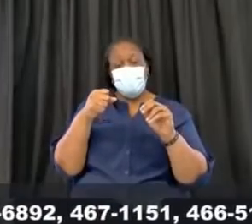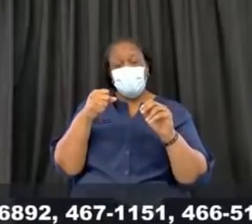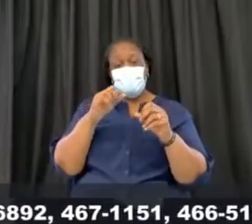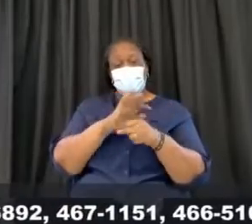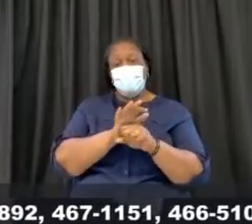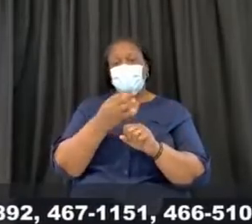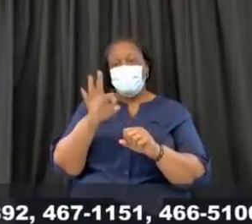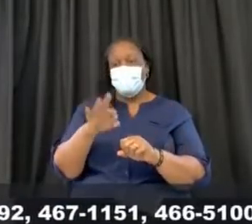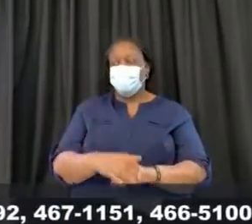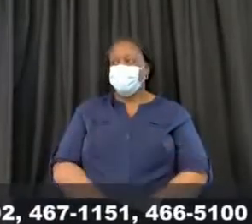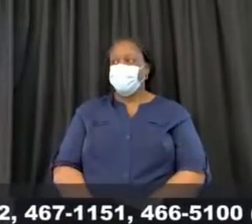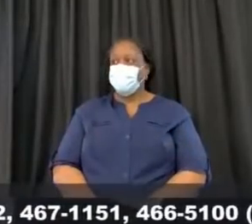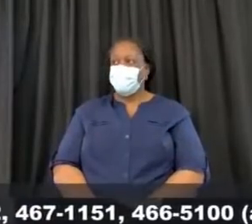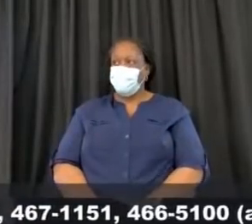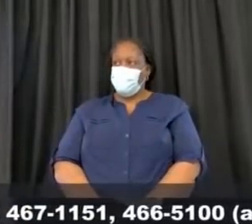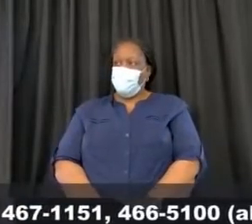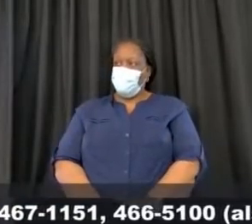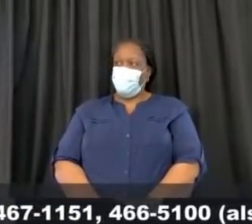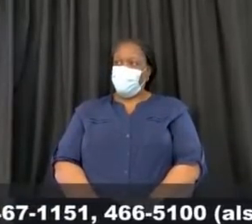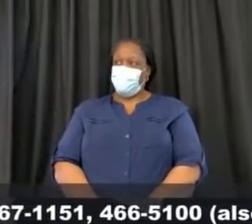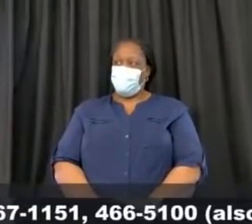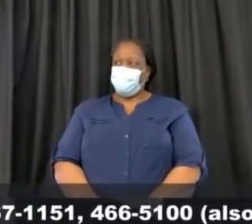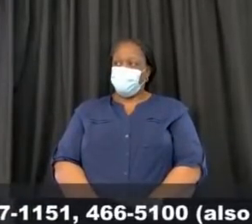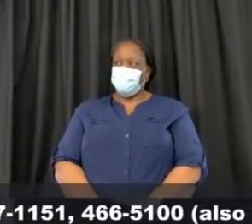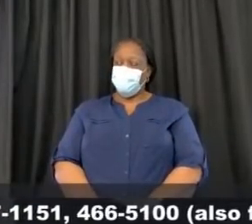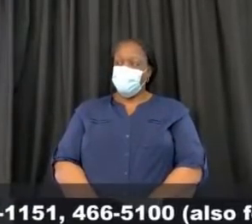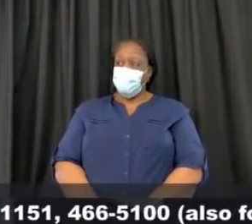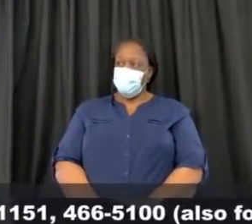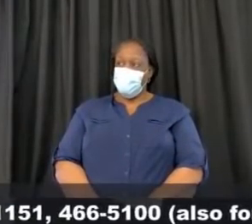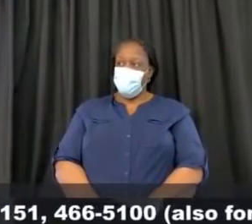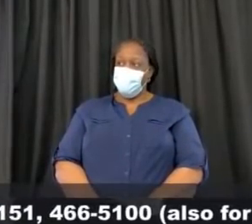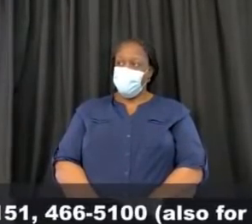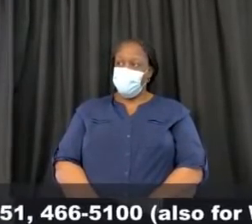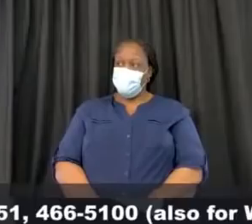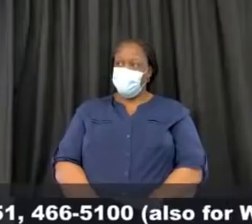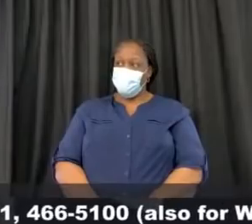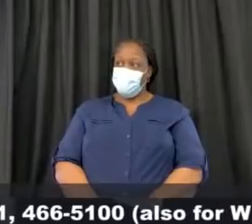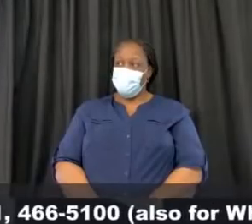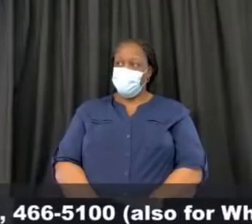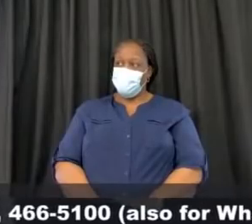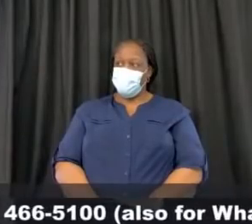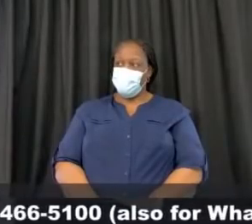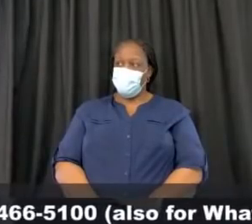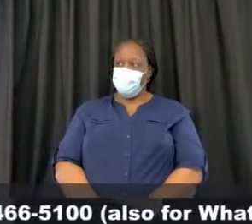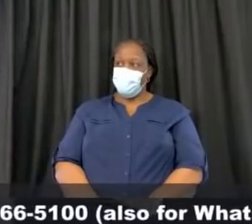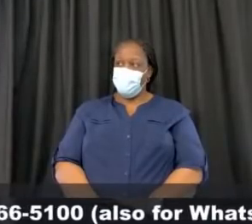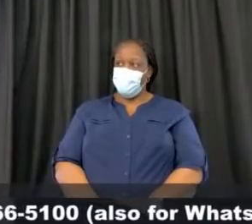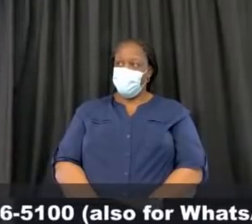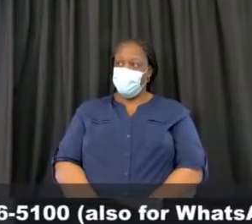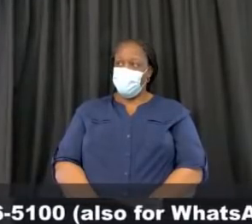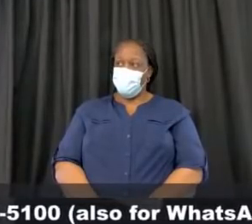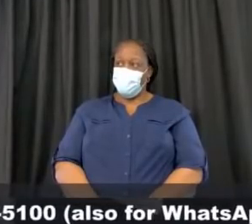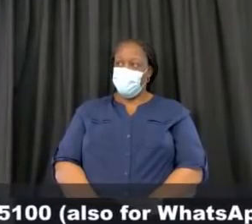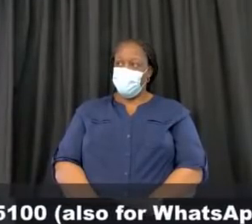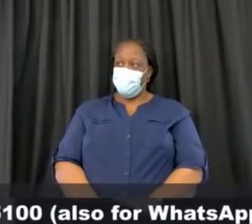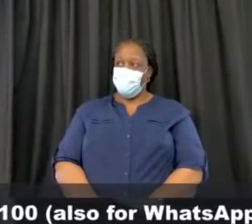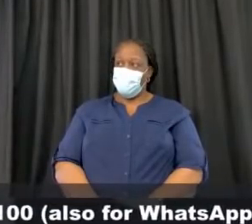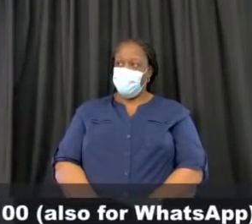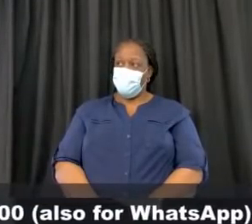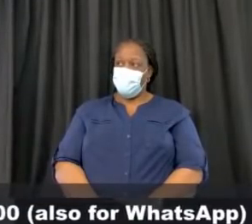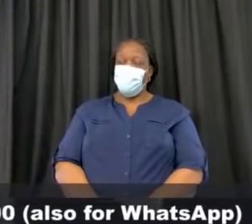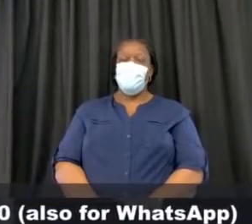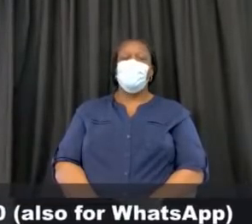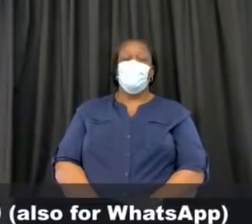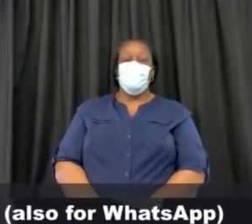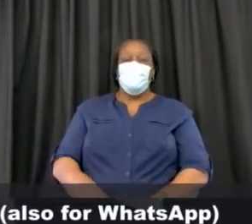Okay. Mr. Williams, the second part of the question, or the second question, was about reopening on the 1st of October,